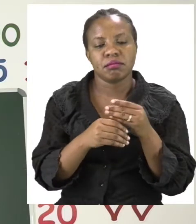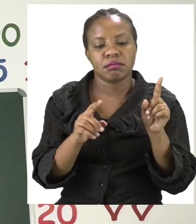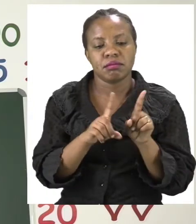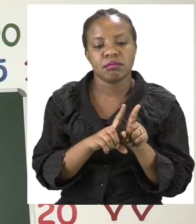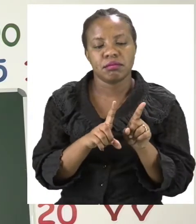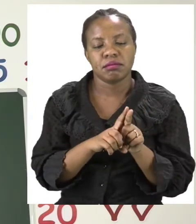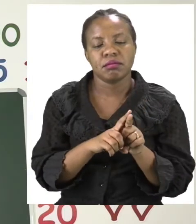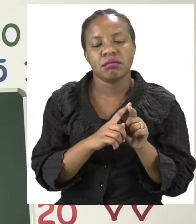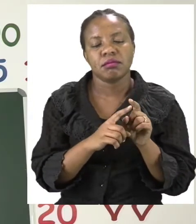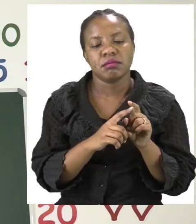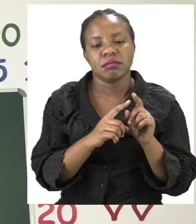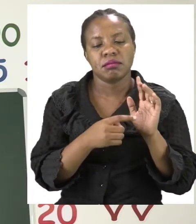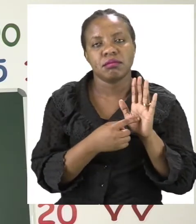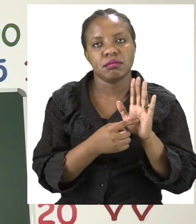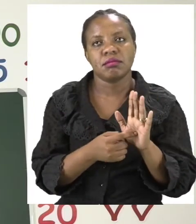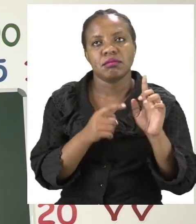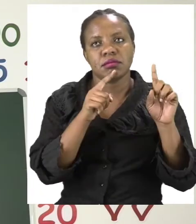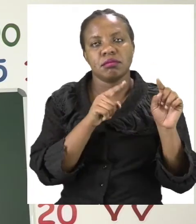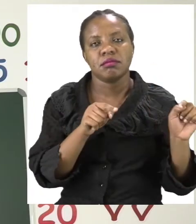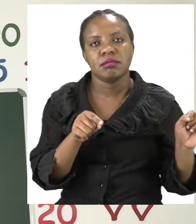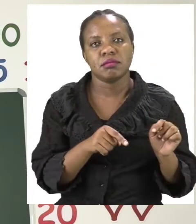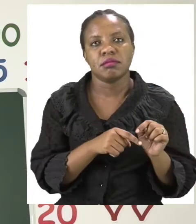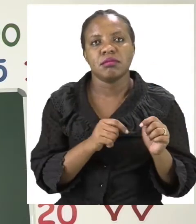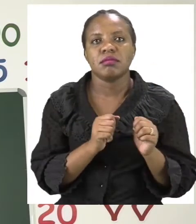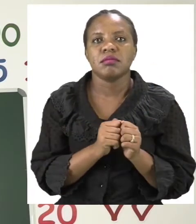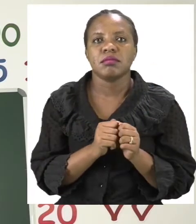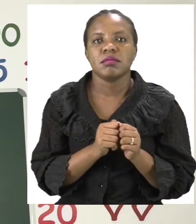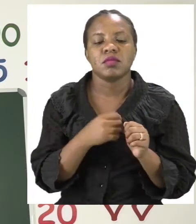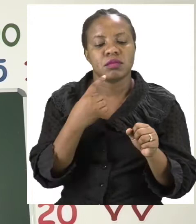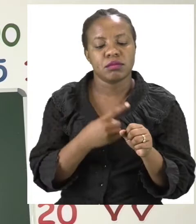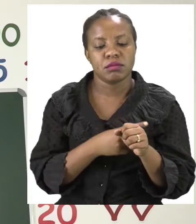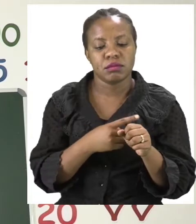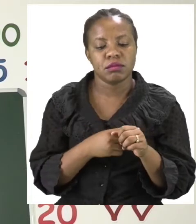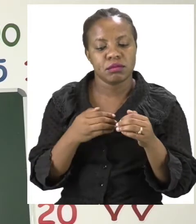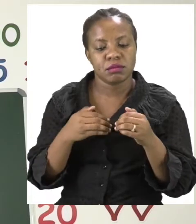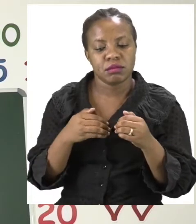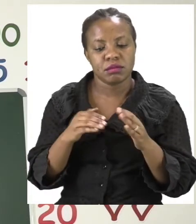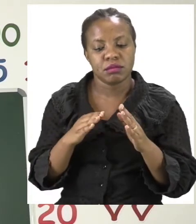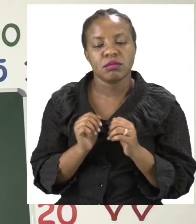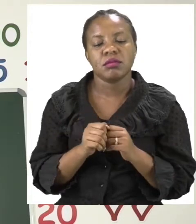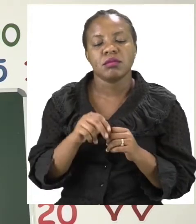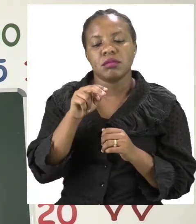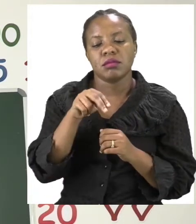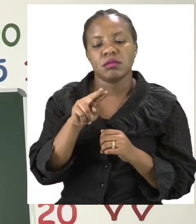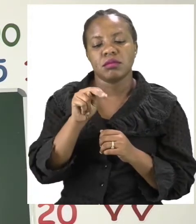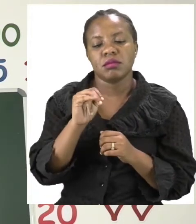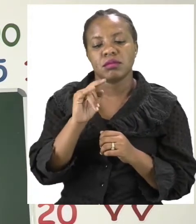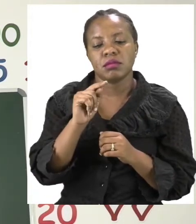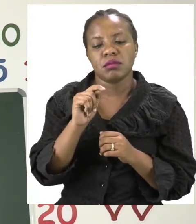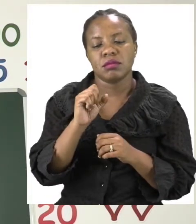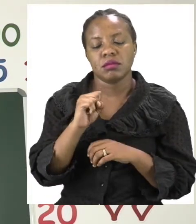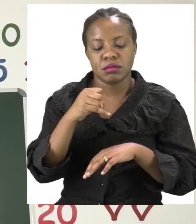done. We are always going to start from the unit side. In this case, our unit